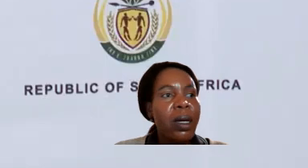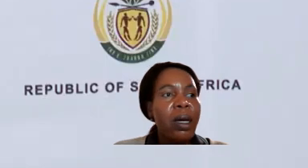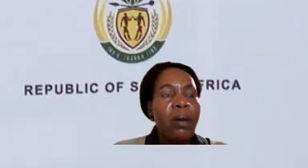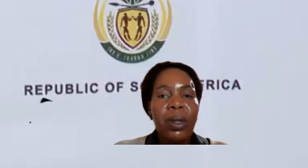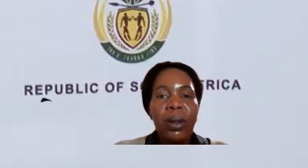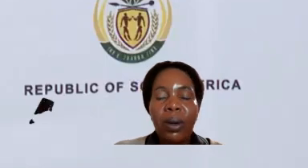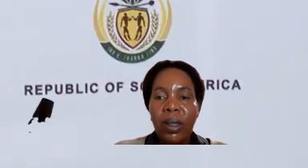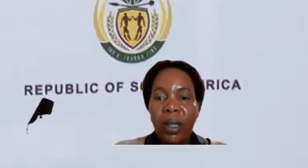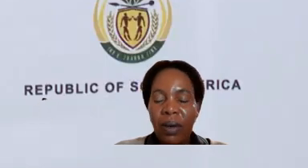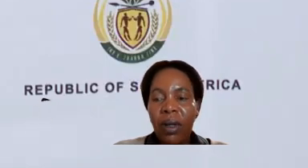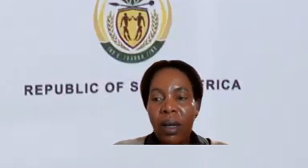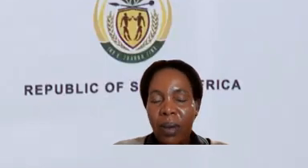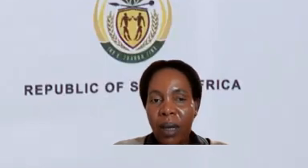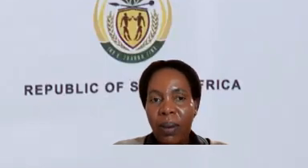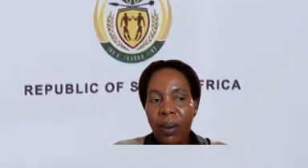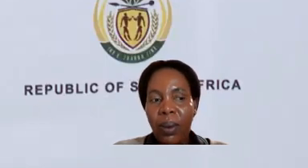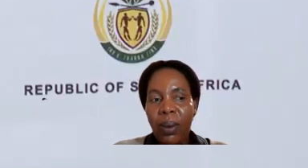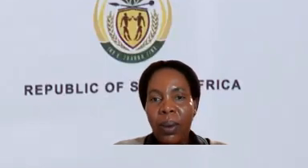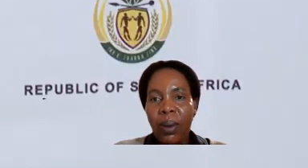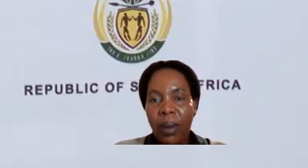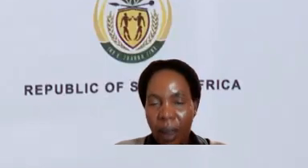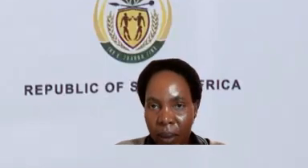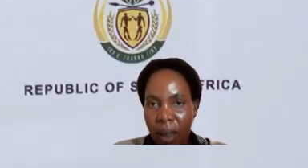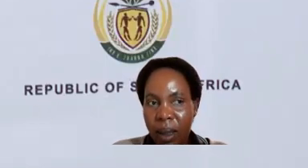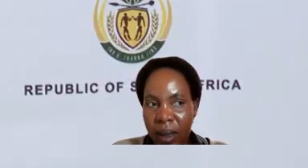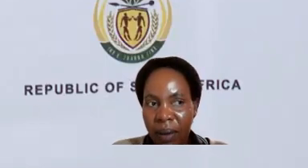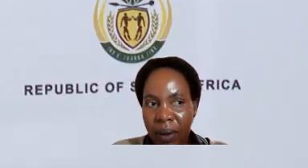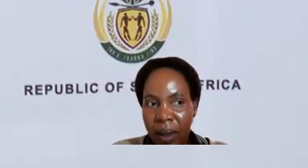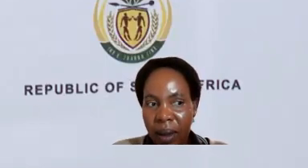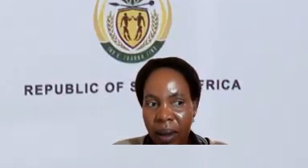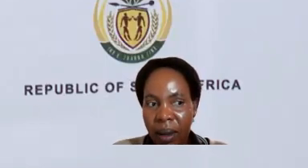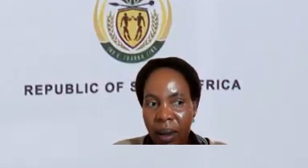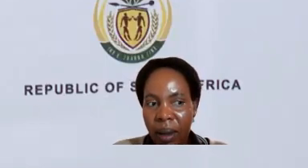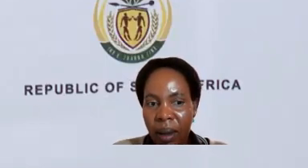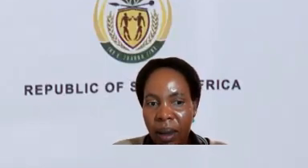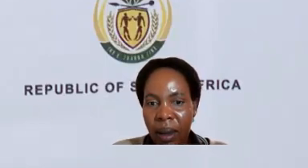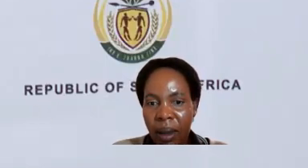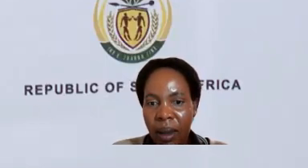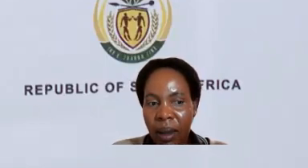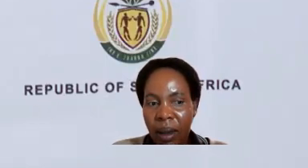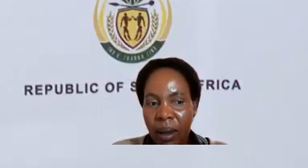security. But those everyday people, they're the ones that suffer.